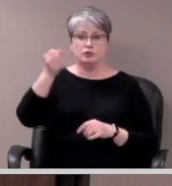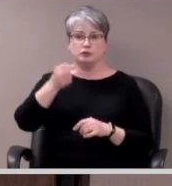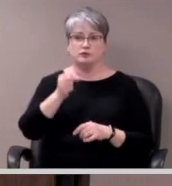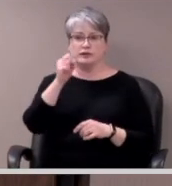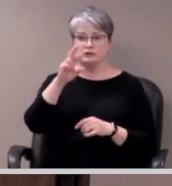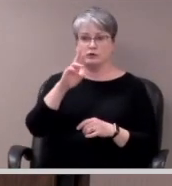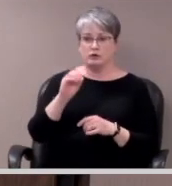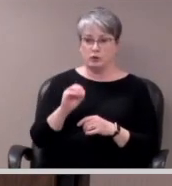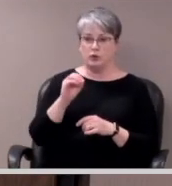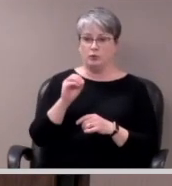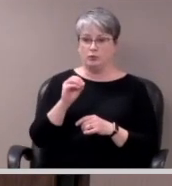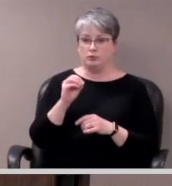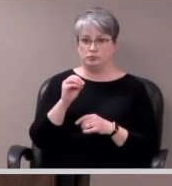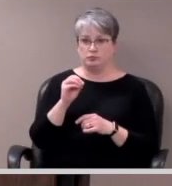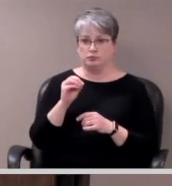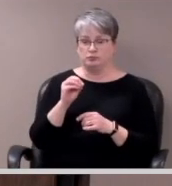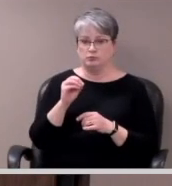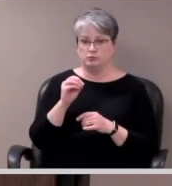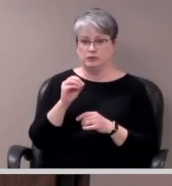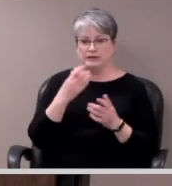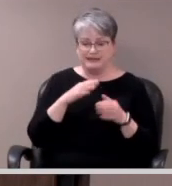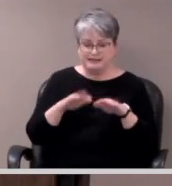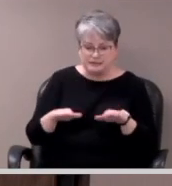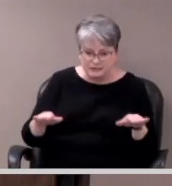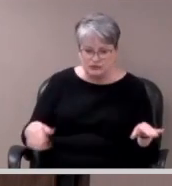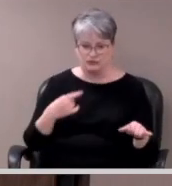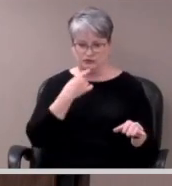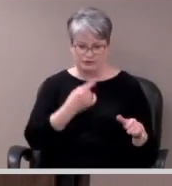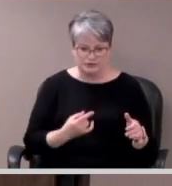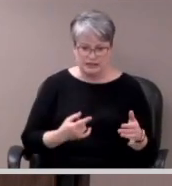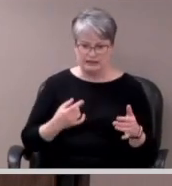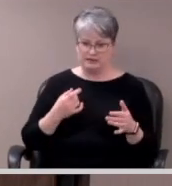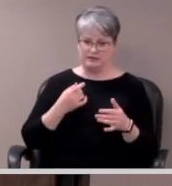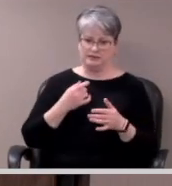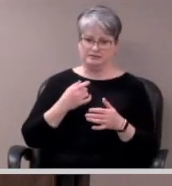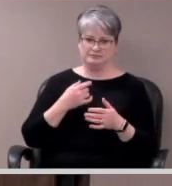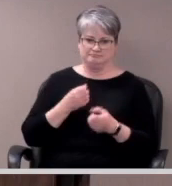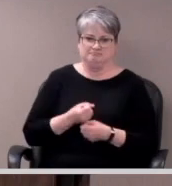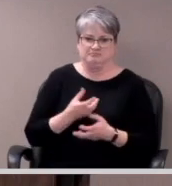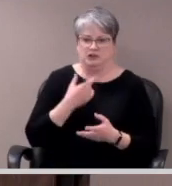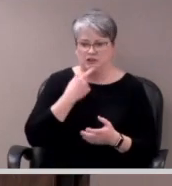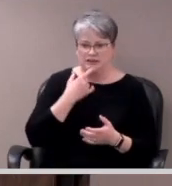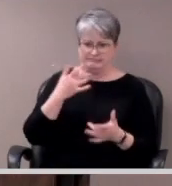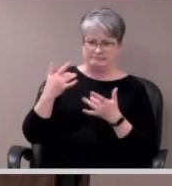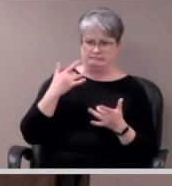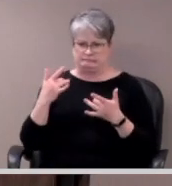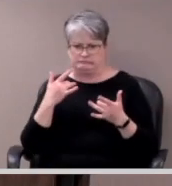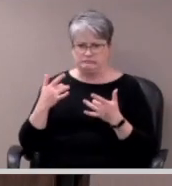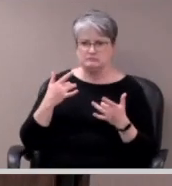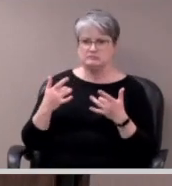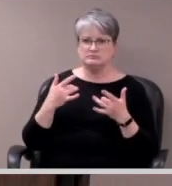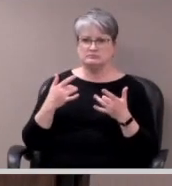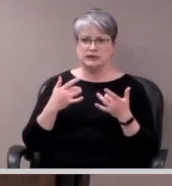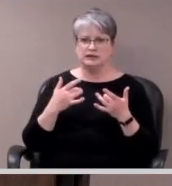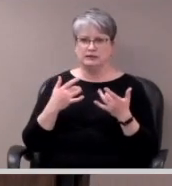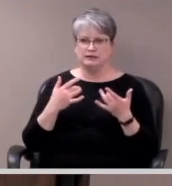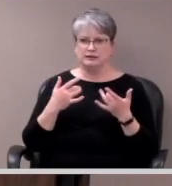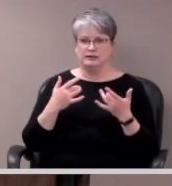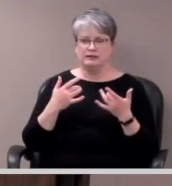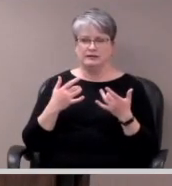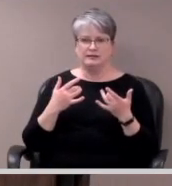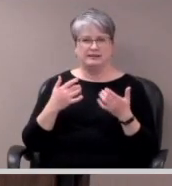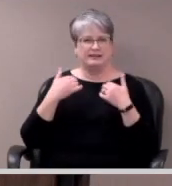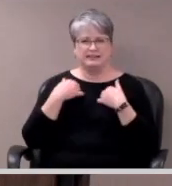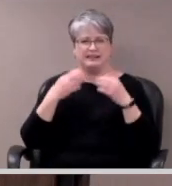SROs that these children are saying are causing them anxiety, then they have no